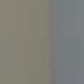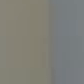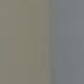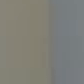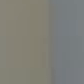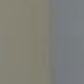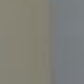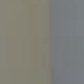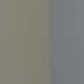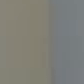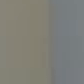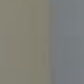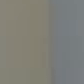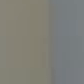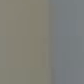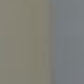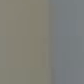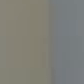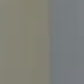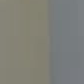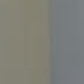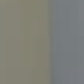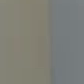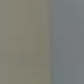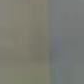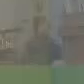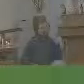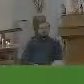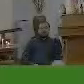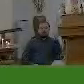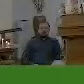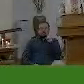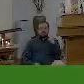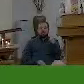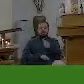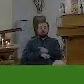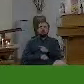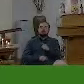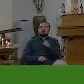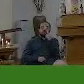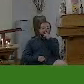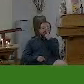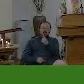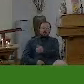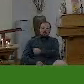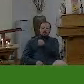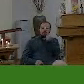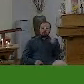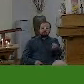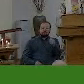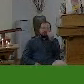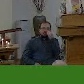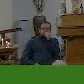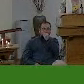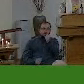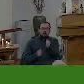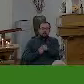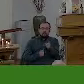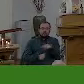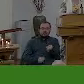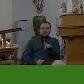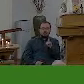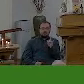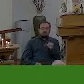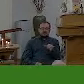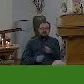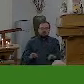coffee service. As you are leaving for the day, be sure and take a flower with you.